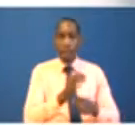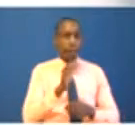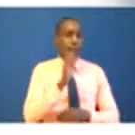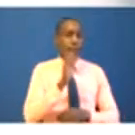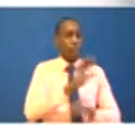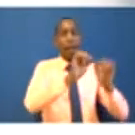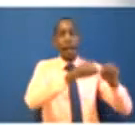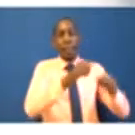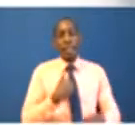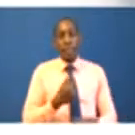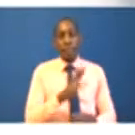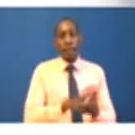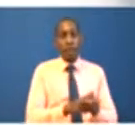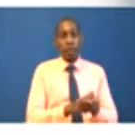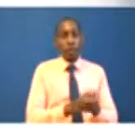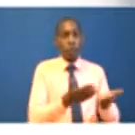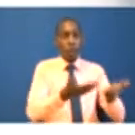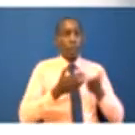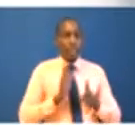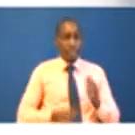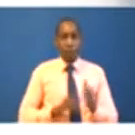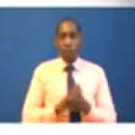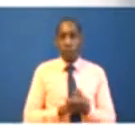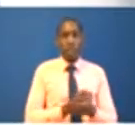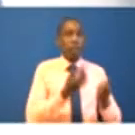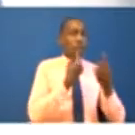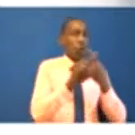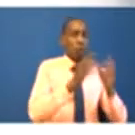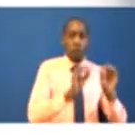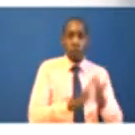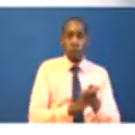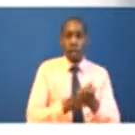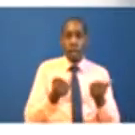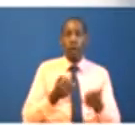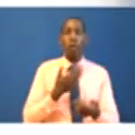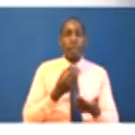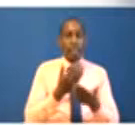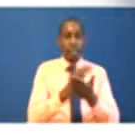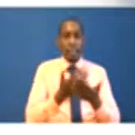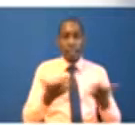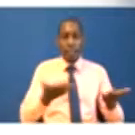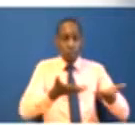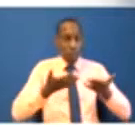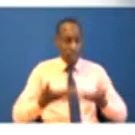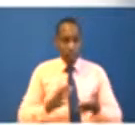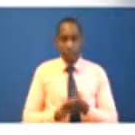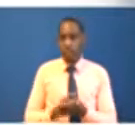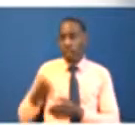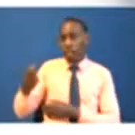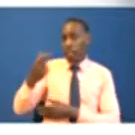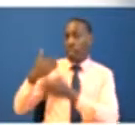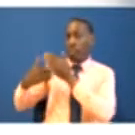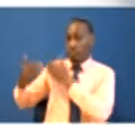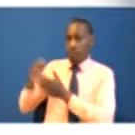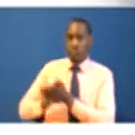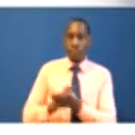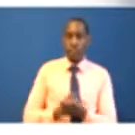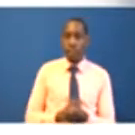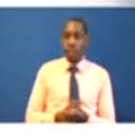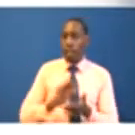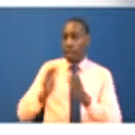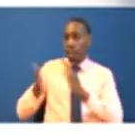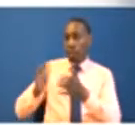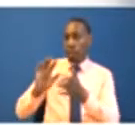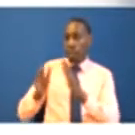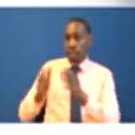competent what are you giving us now forget about talking wake just a few months back yeah and i mean